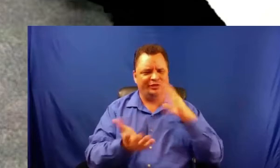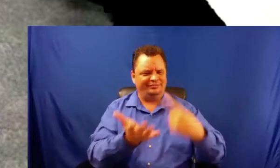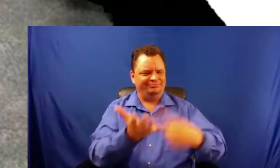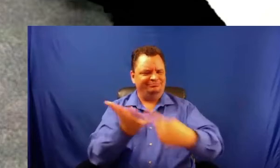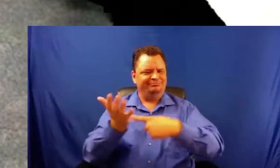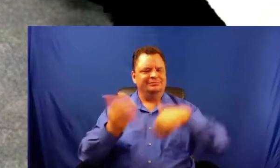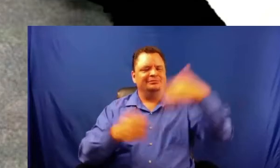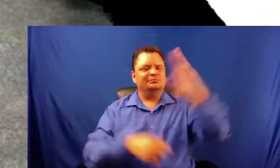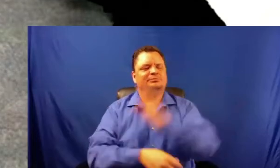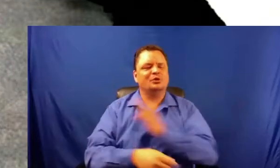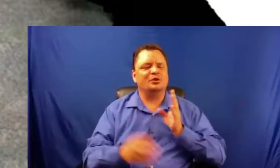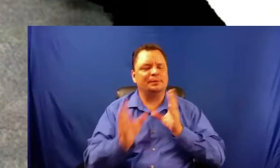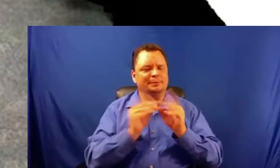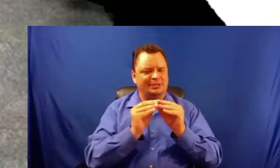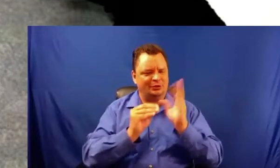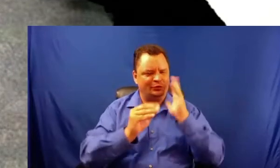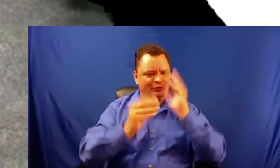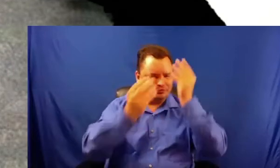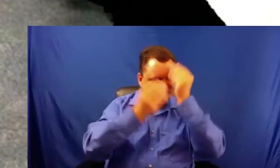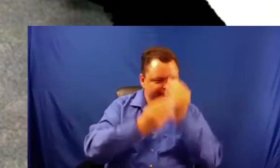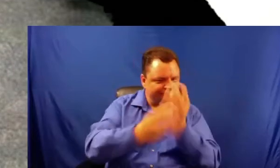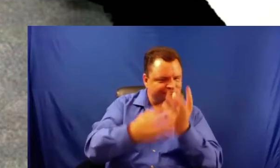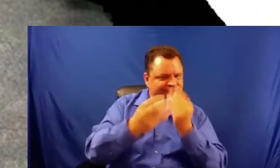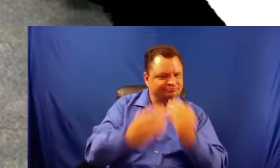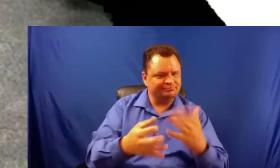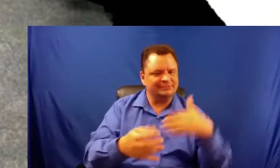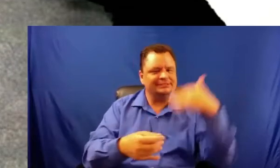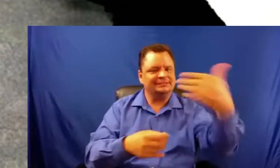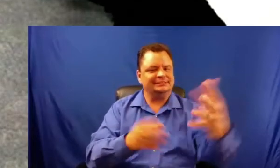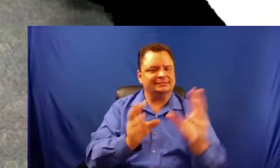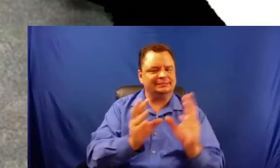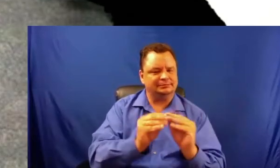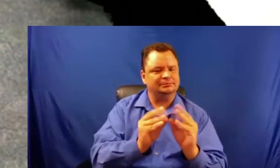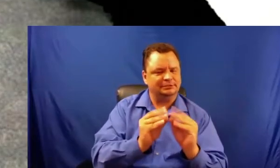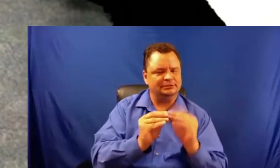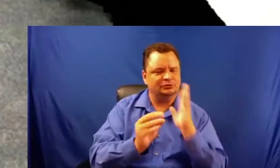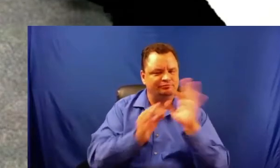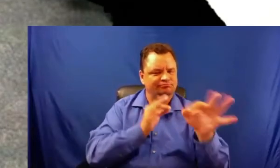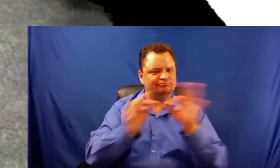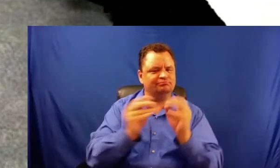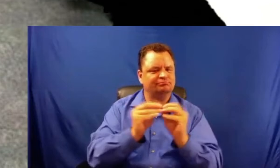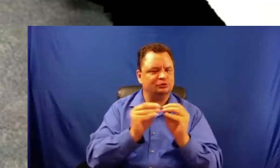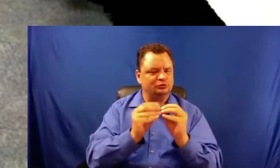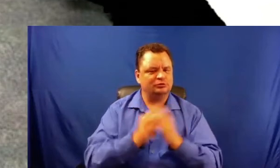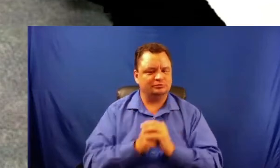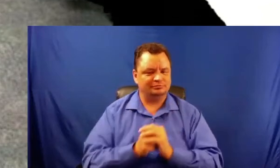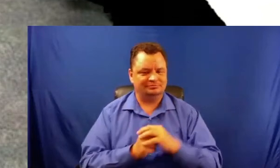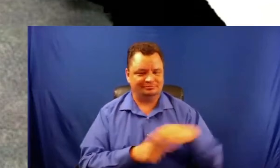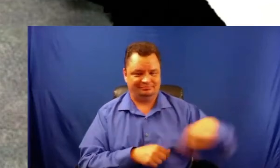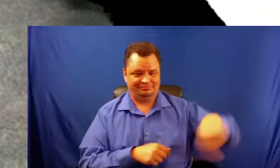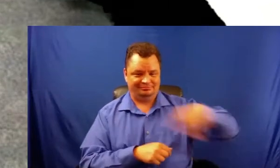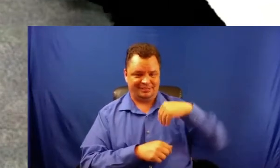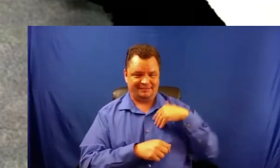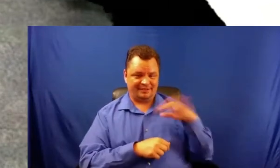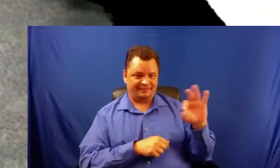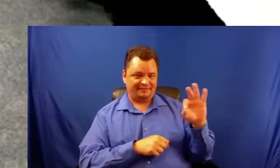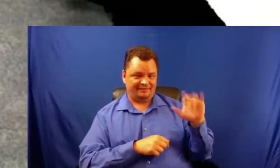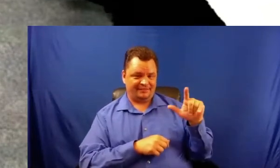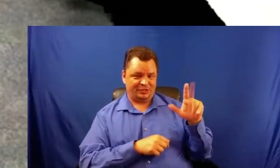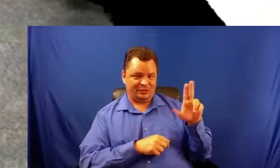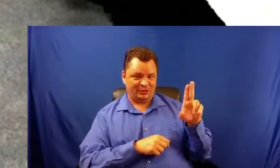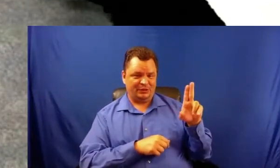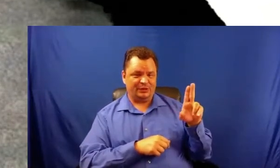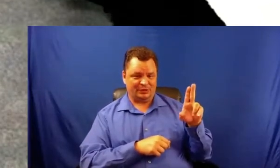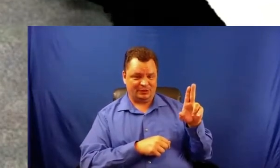want to excellent. come to the next board meeting. But to your question about influenza, absolutely. It is, we will be